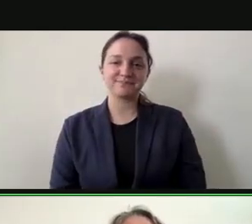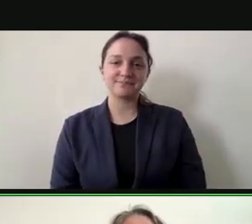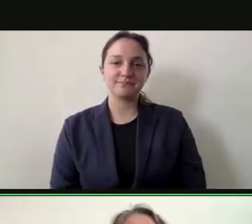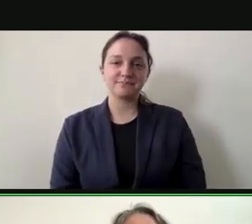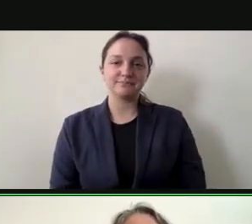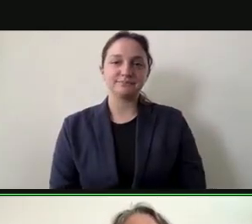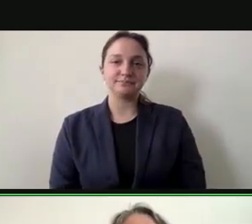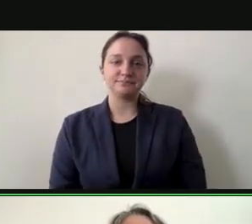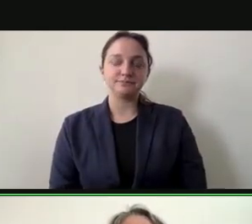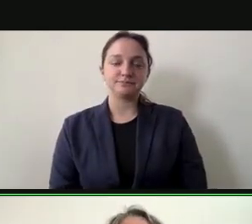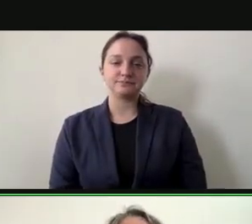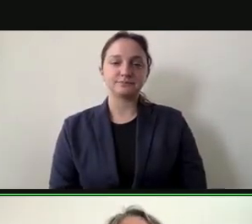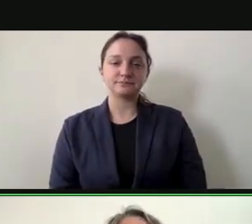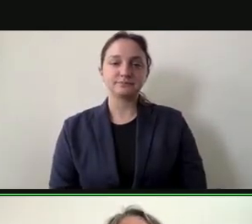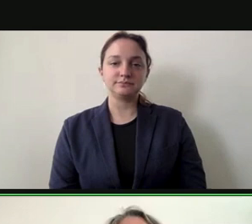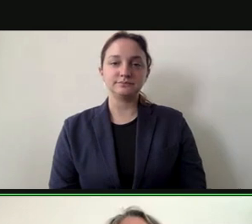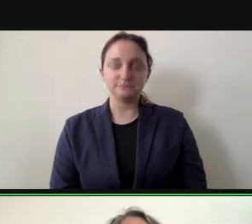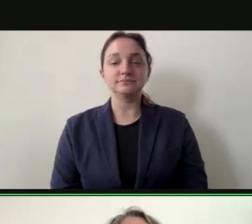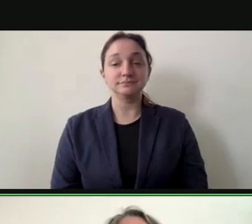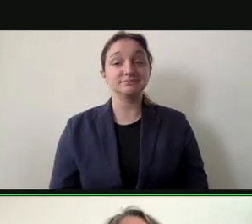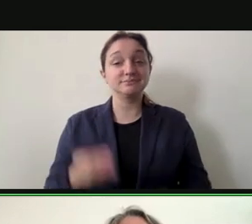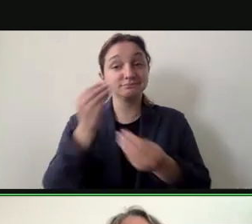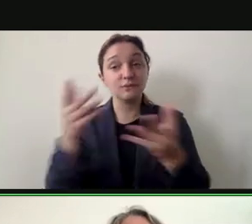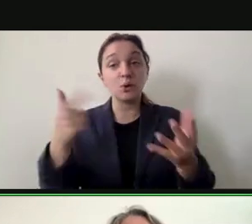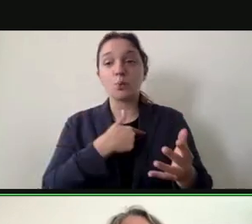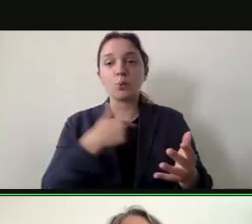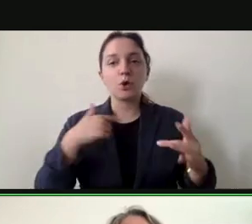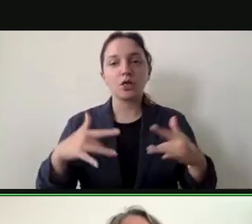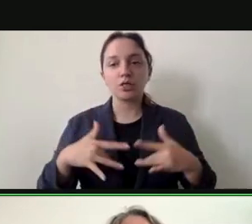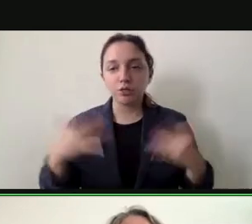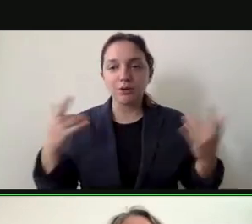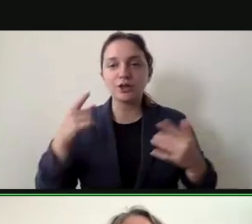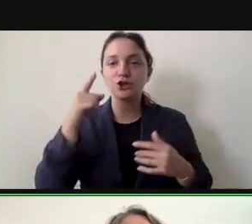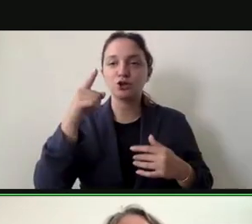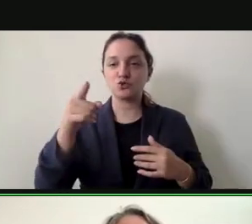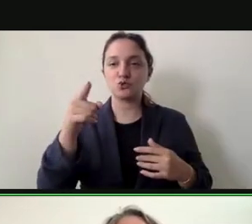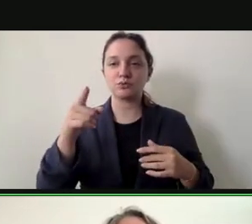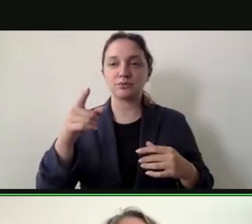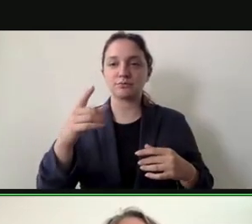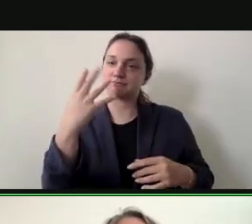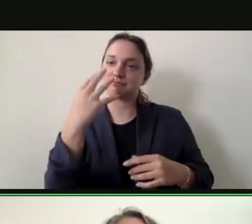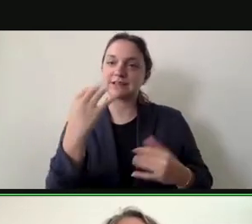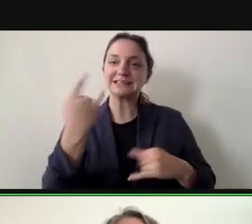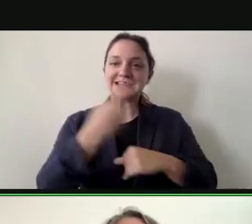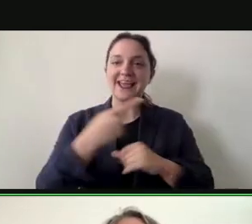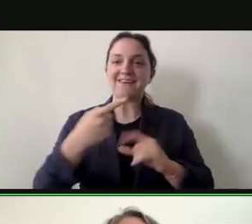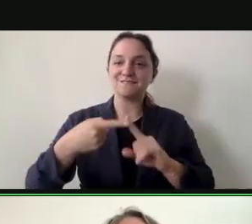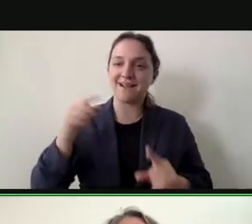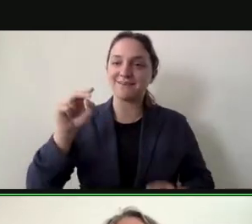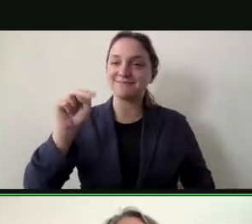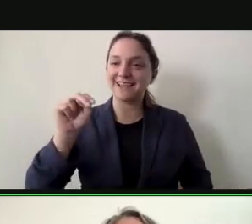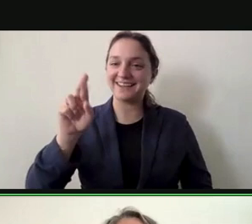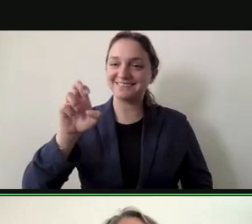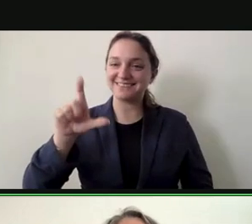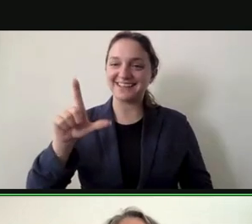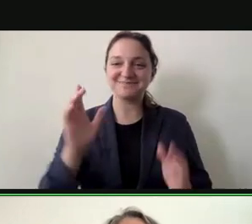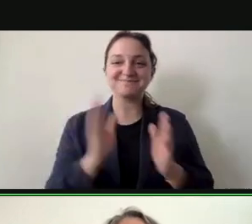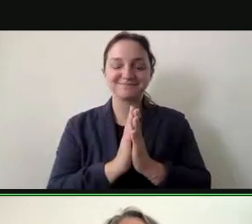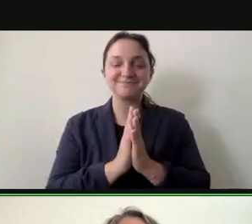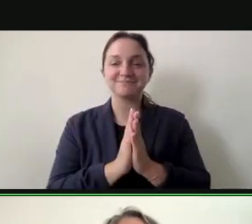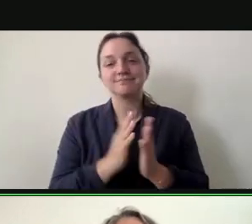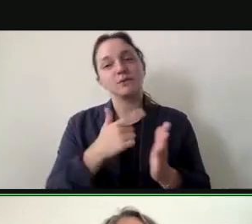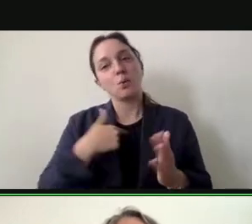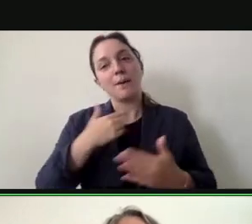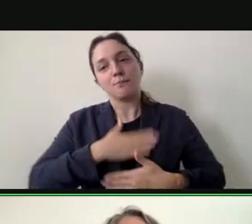I just want to let you know that we are absolutely thrilled that you are broadcasting today's Sustainability Speakers webinar from NREL. We've appreciated this